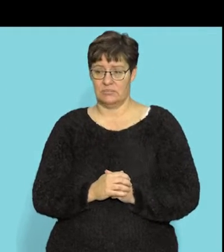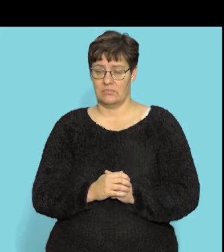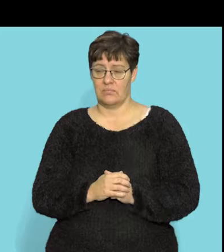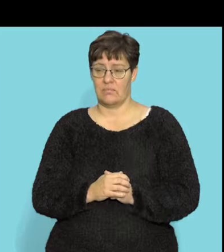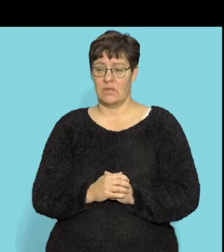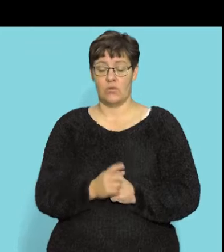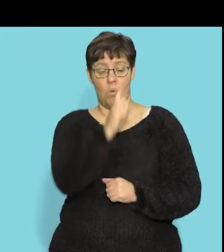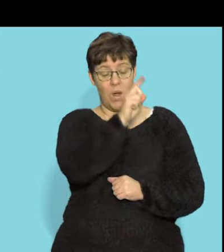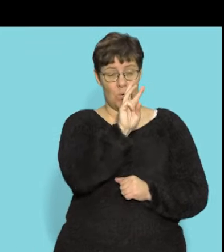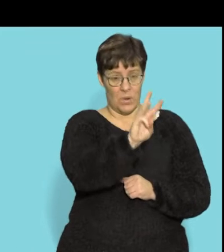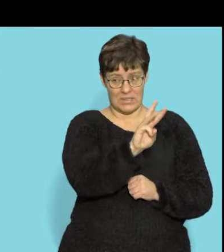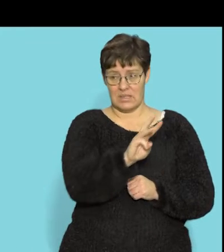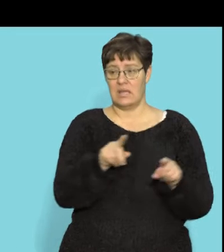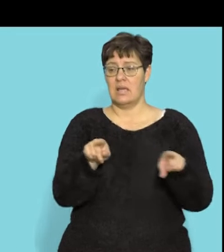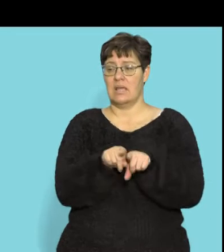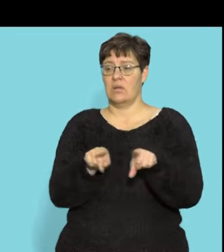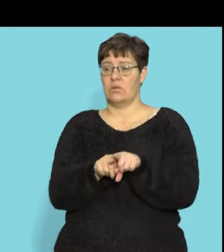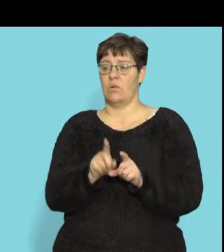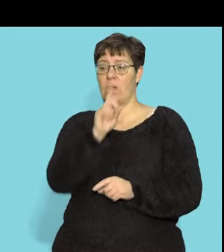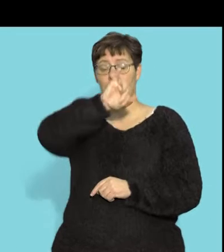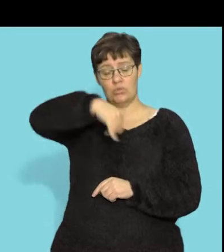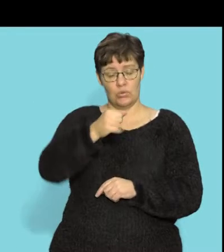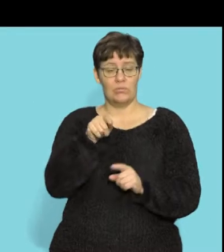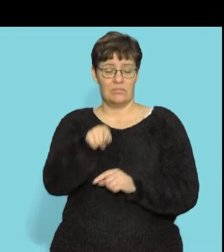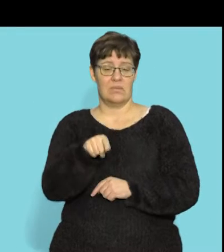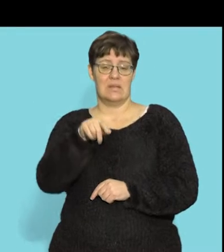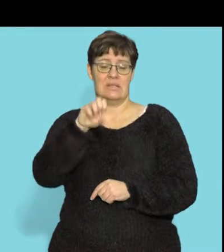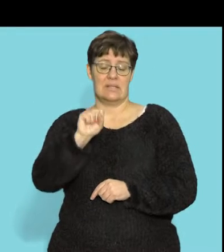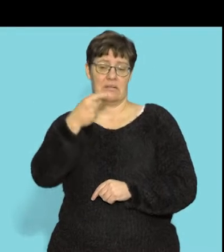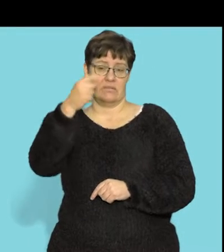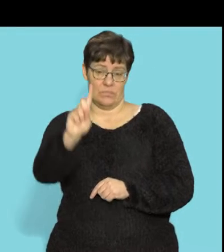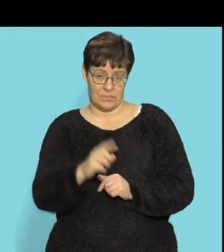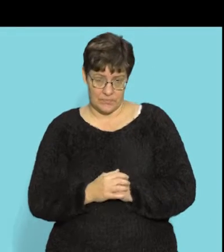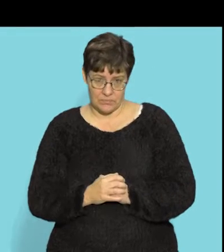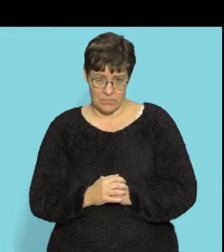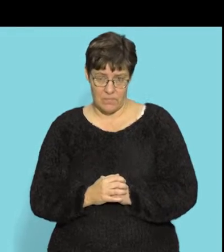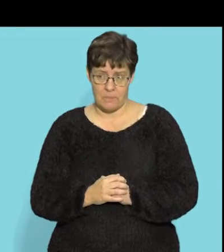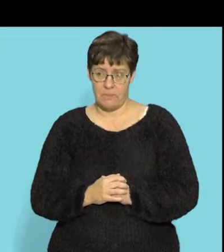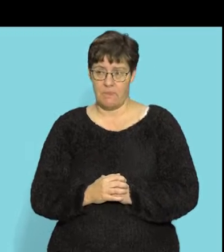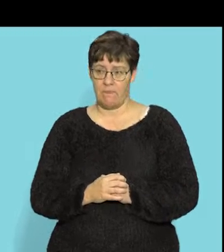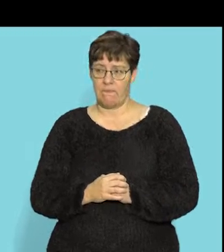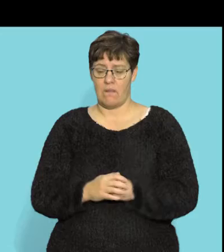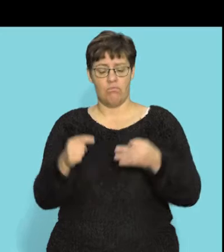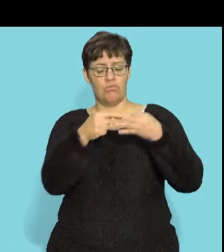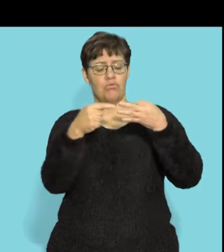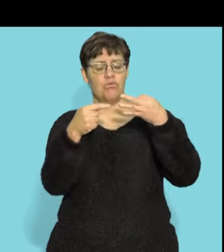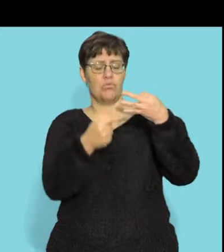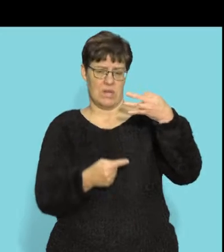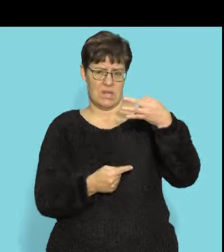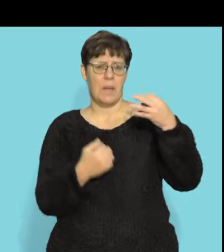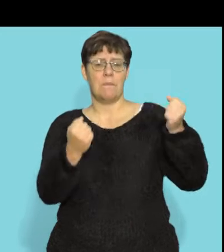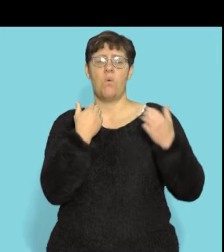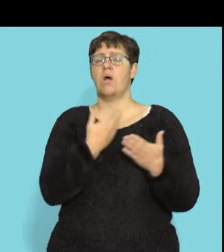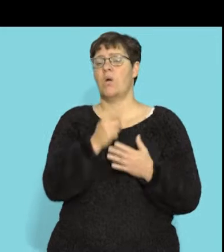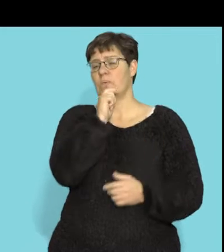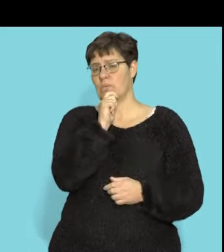per unit time, which is equal to a second, right? Okay, so there are three formulae of power that